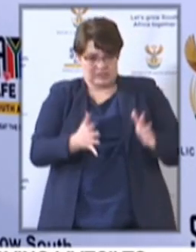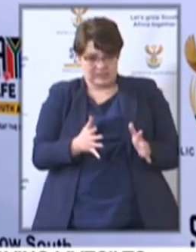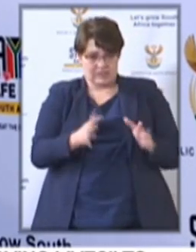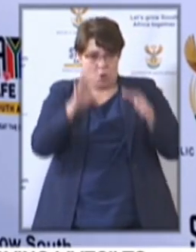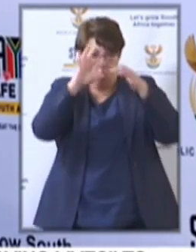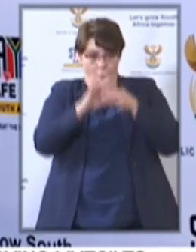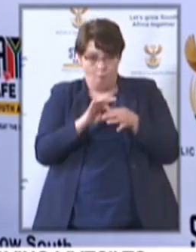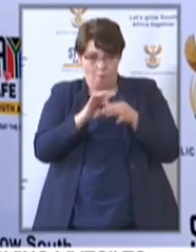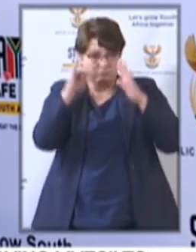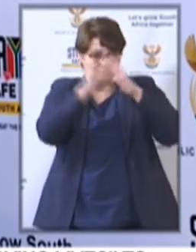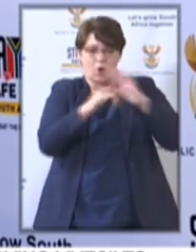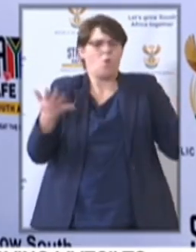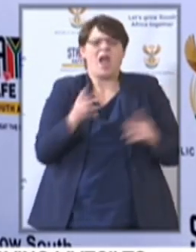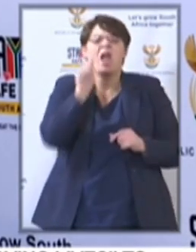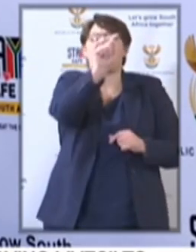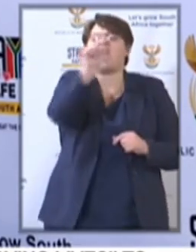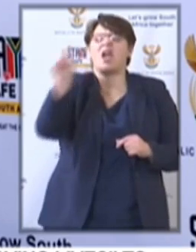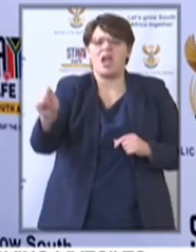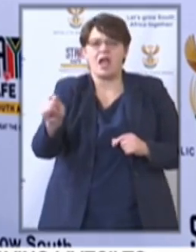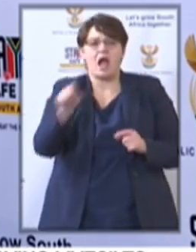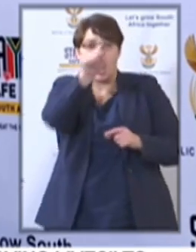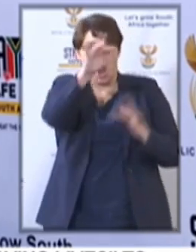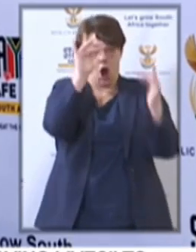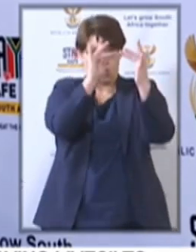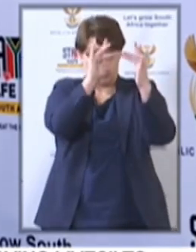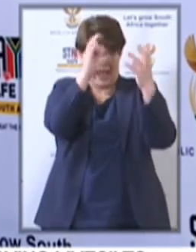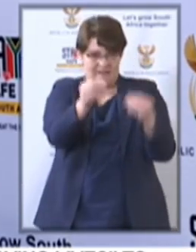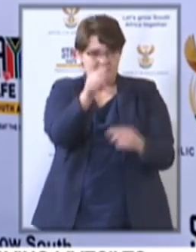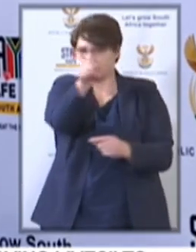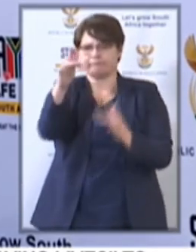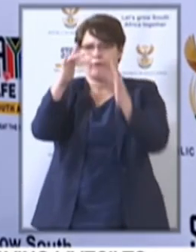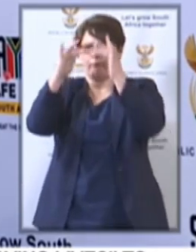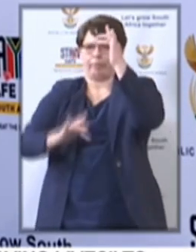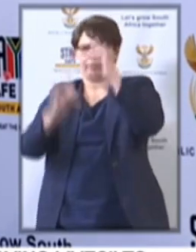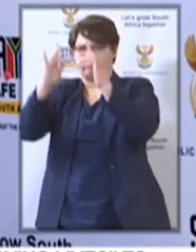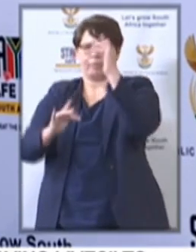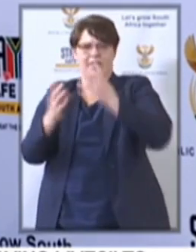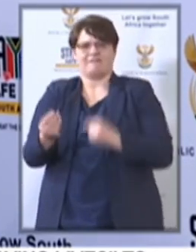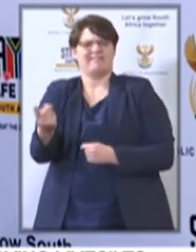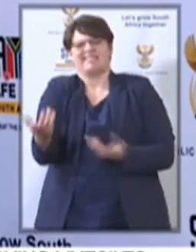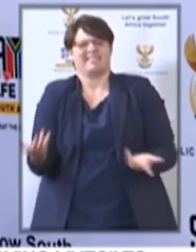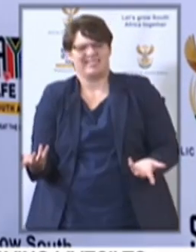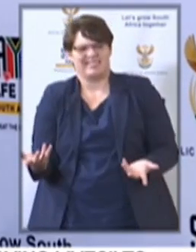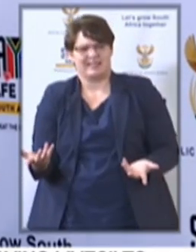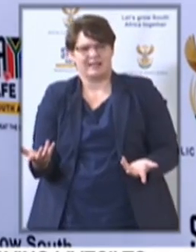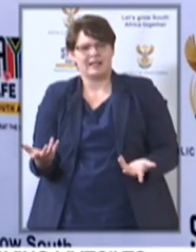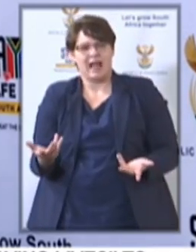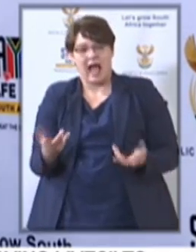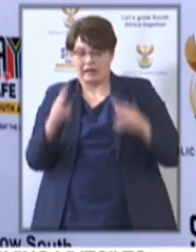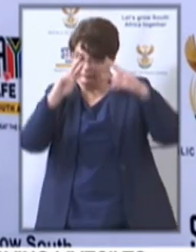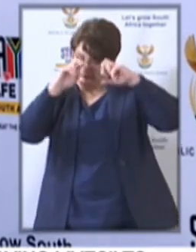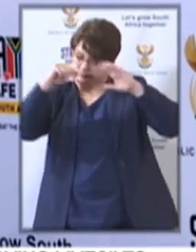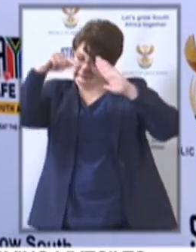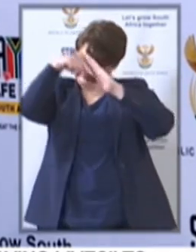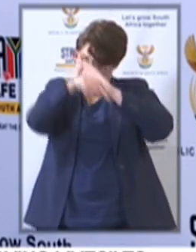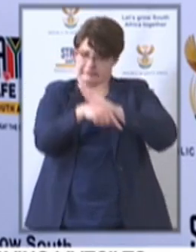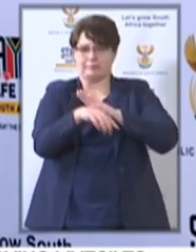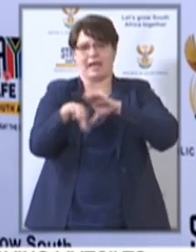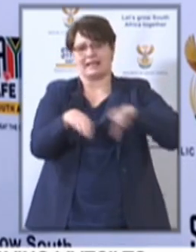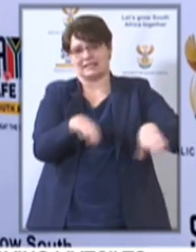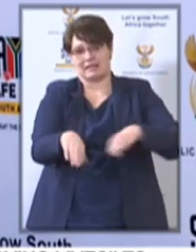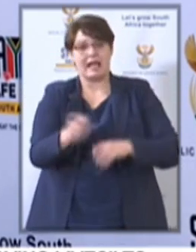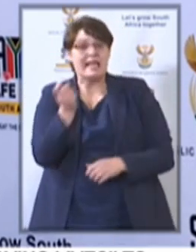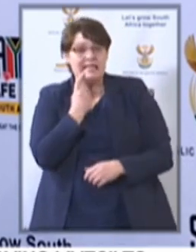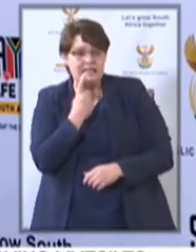their homes, where is connectivity in relation to those homes? It's a very extensive exercise. It's